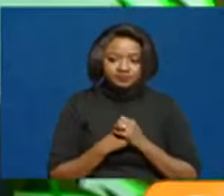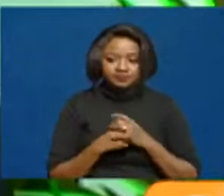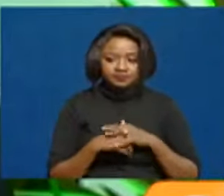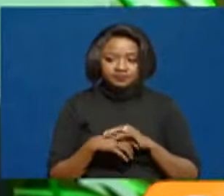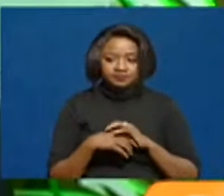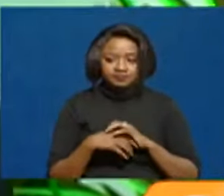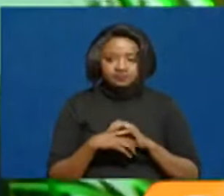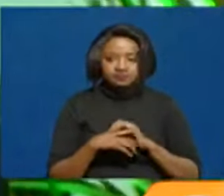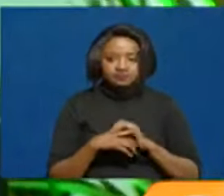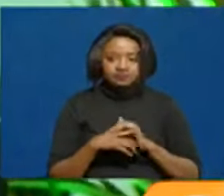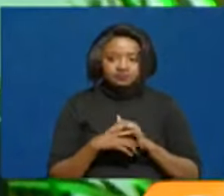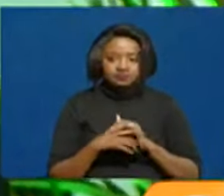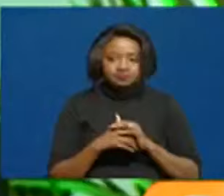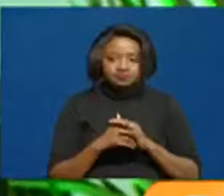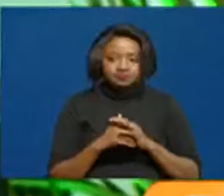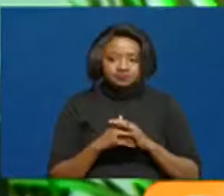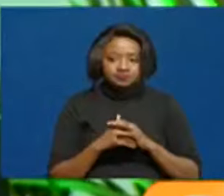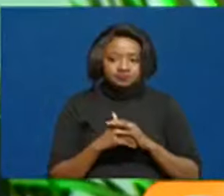Trevor, yes, there